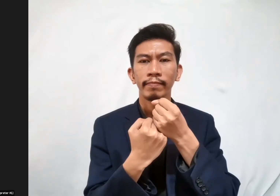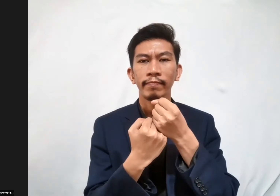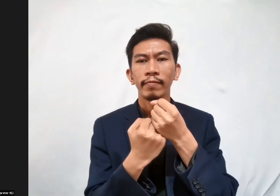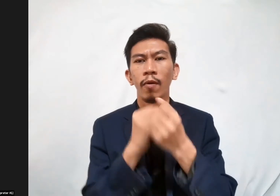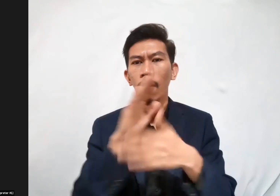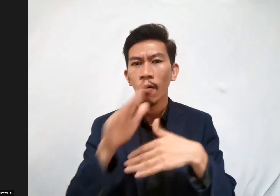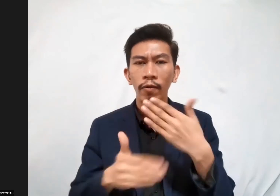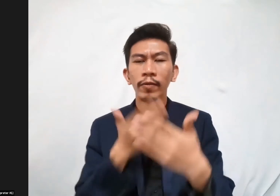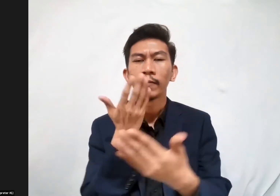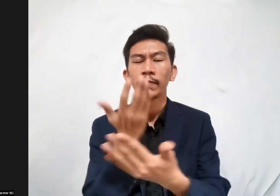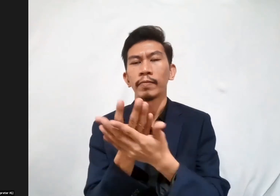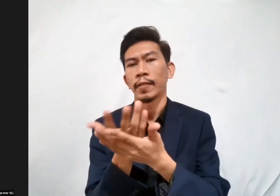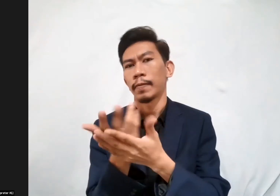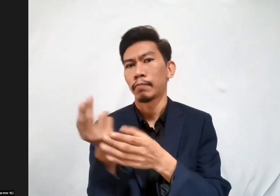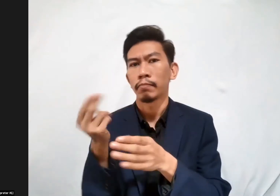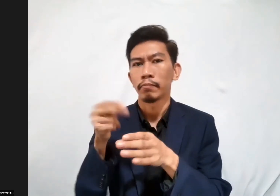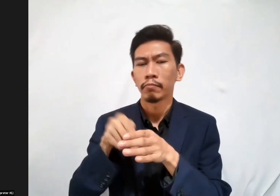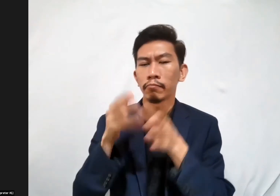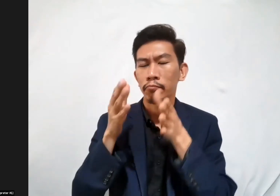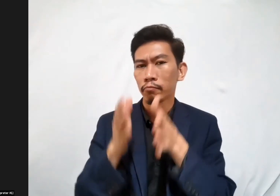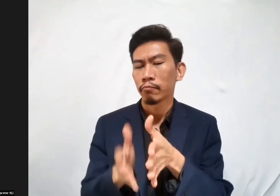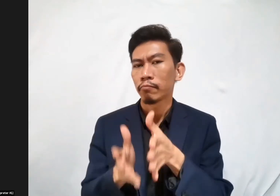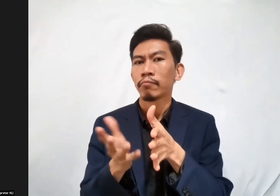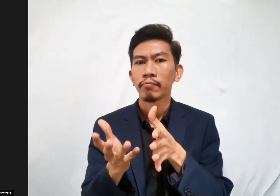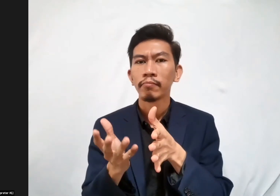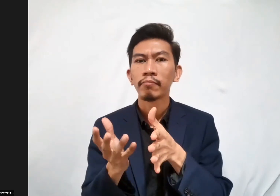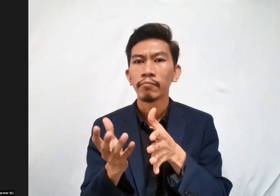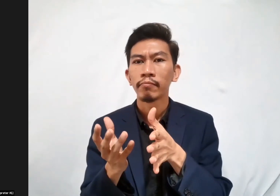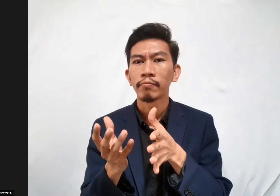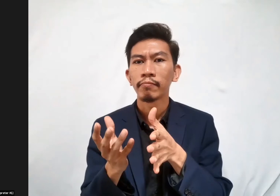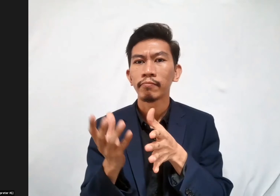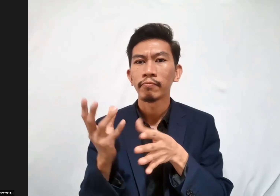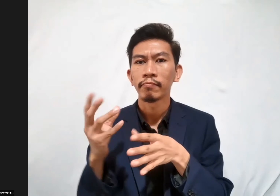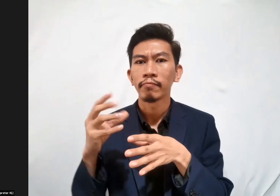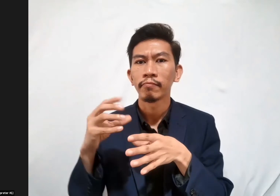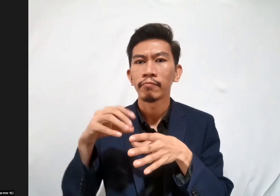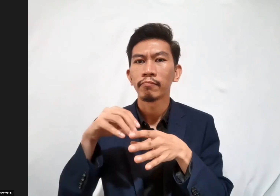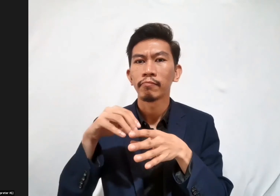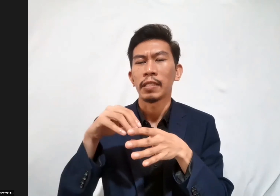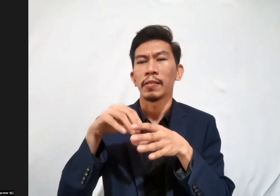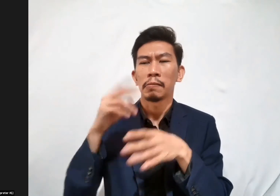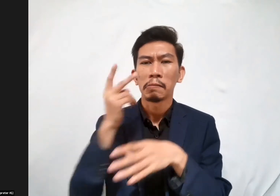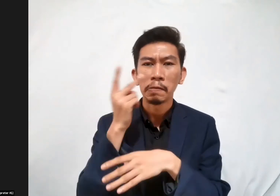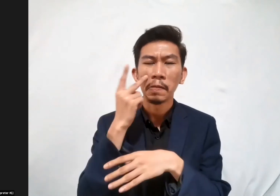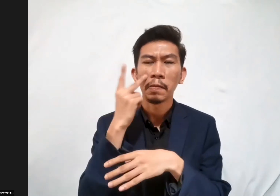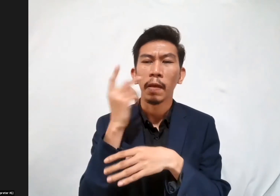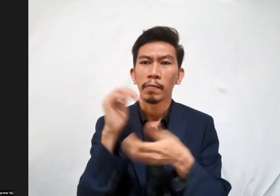stakeholders of these, all of the health stakeholders in seeing and working together